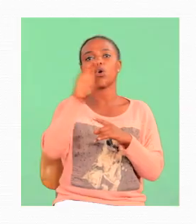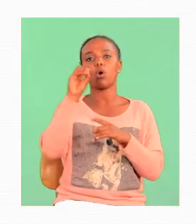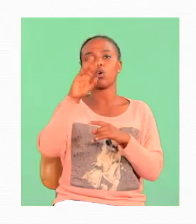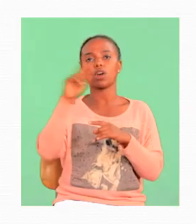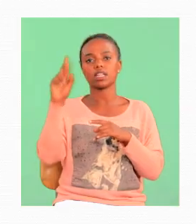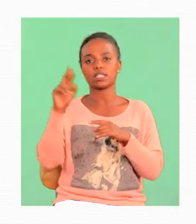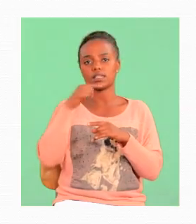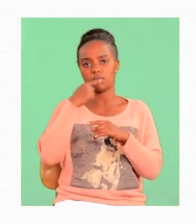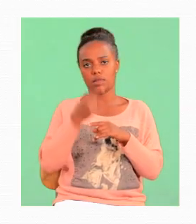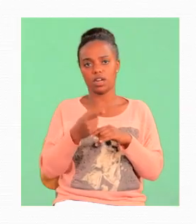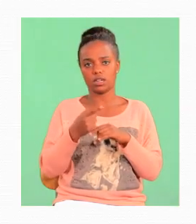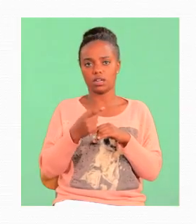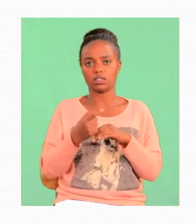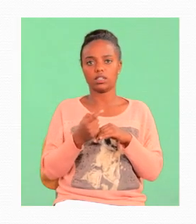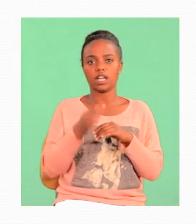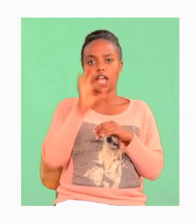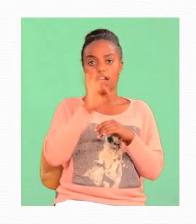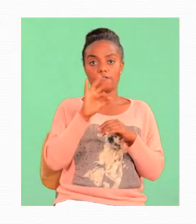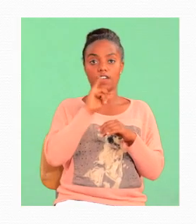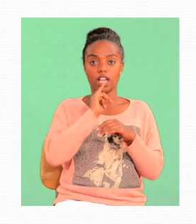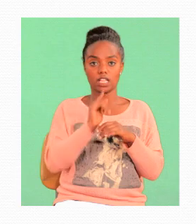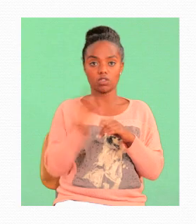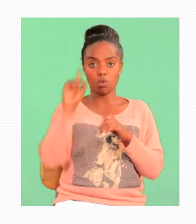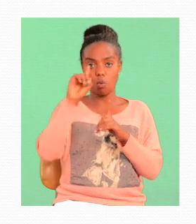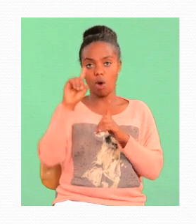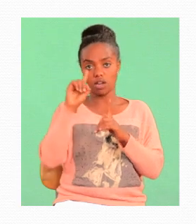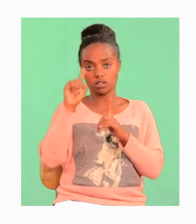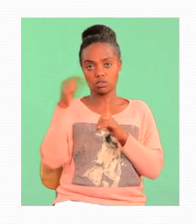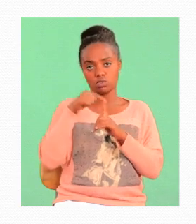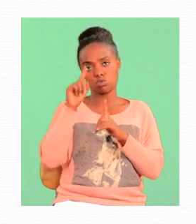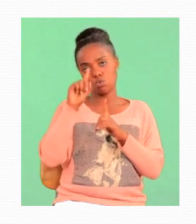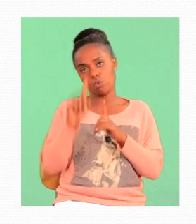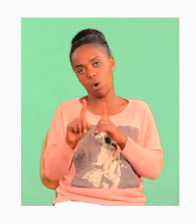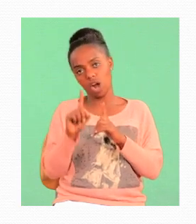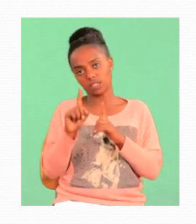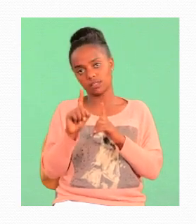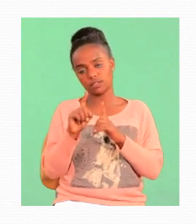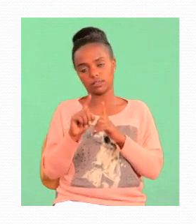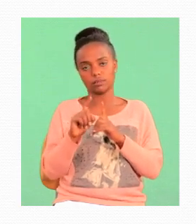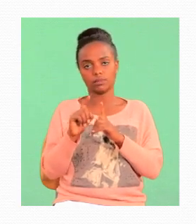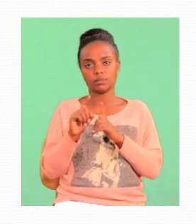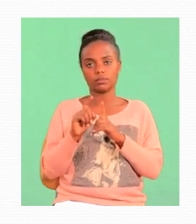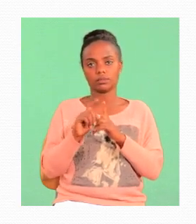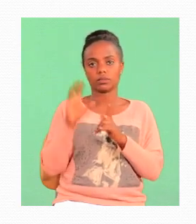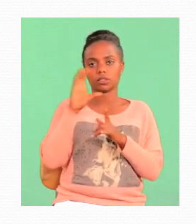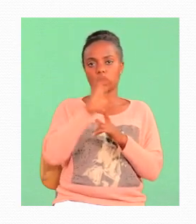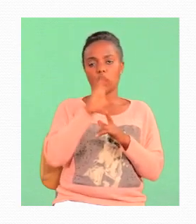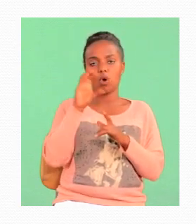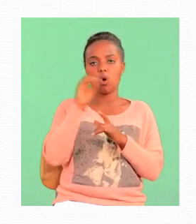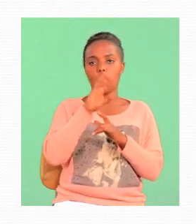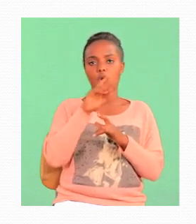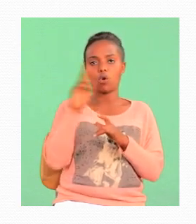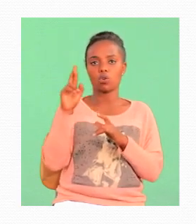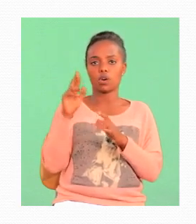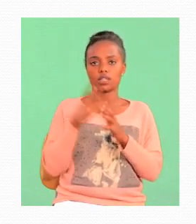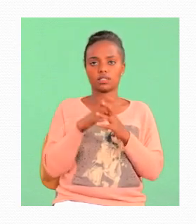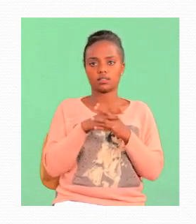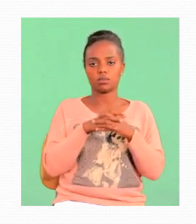f is 1 to 1 correspondence. F is 1 to 1